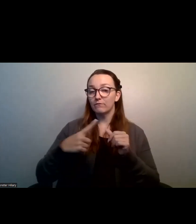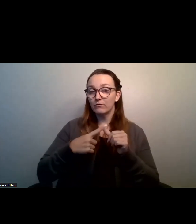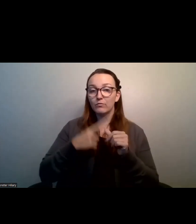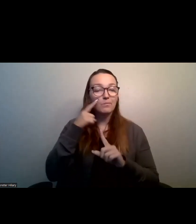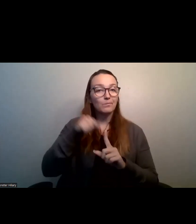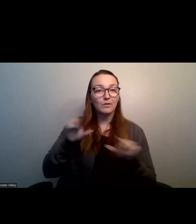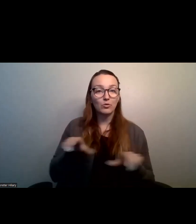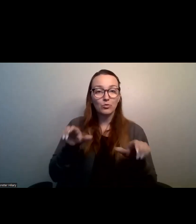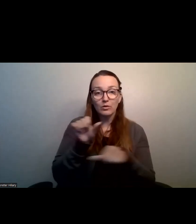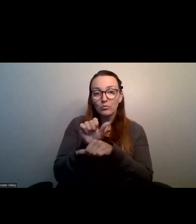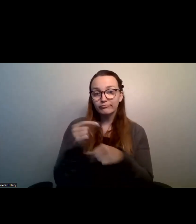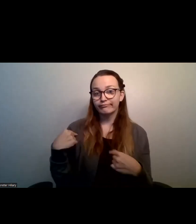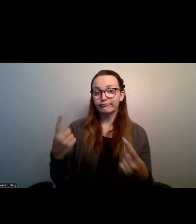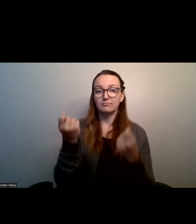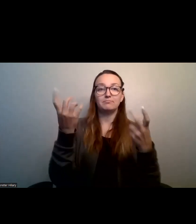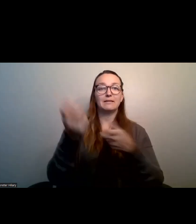for many from